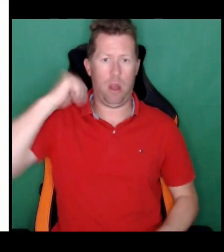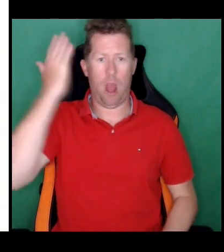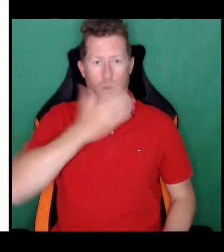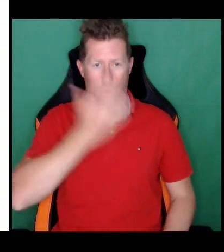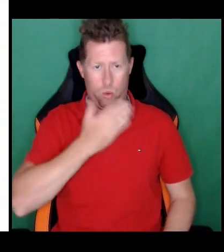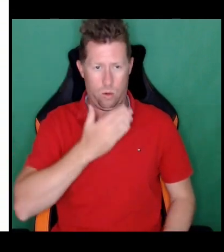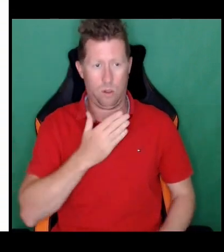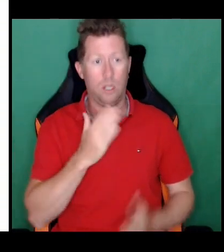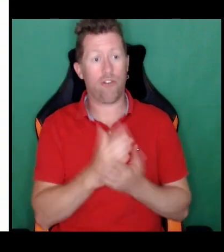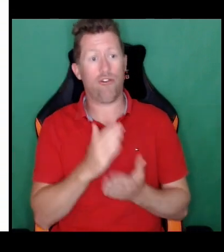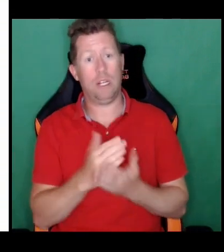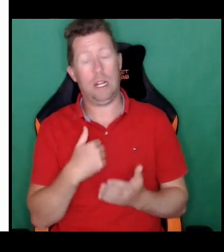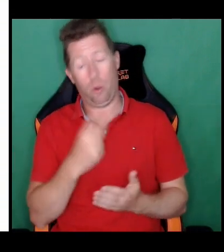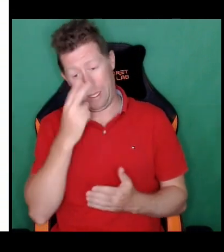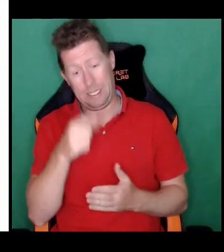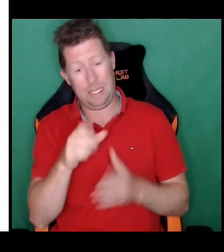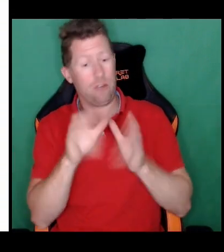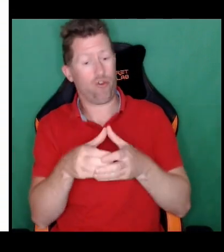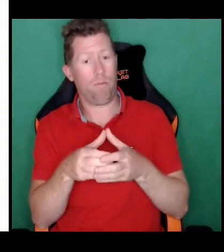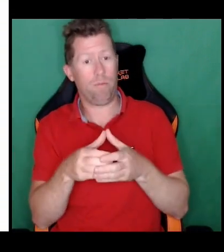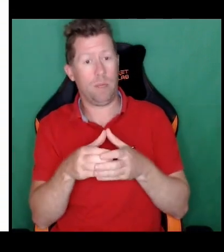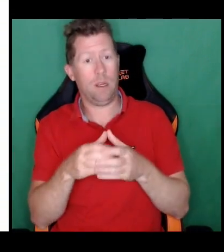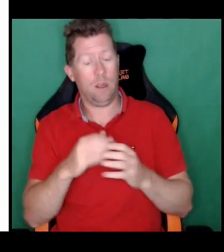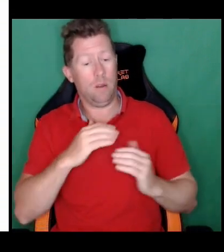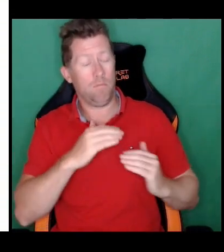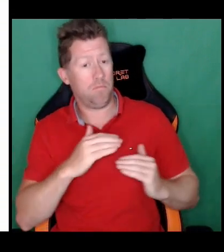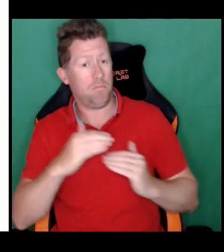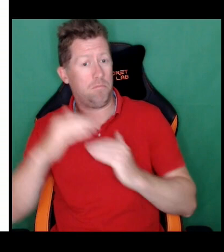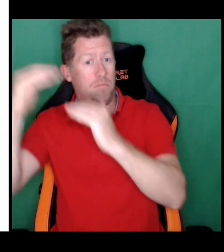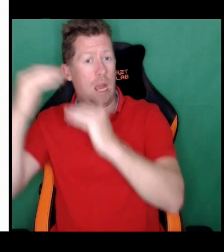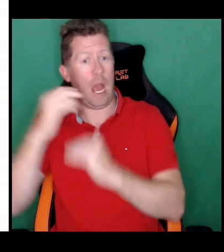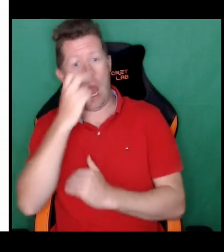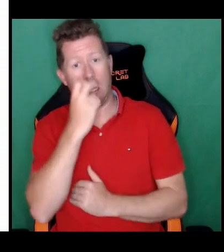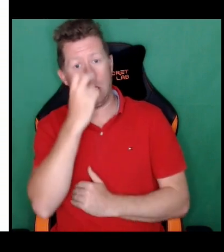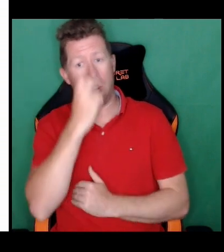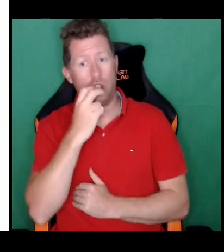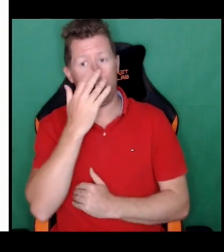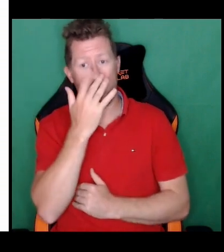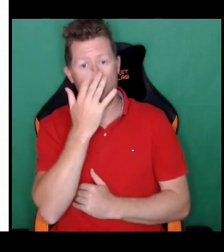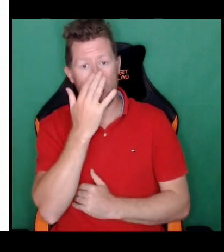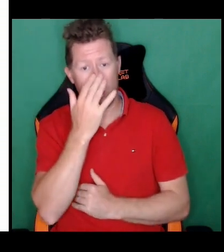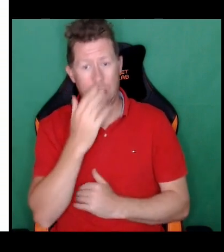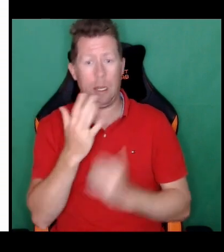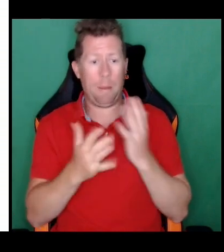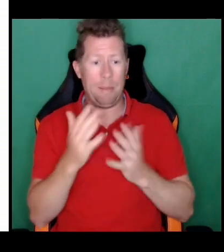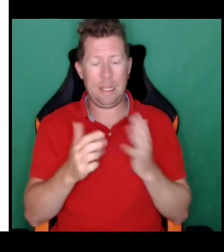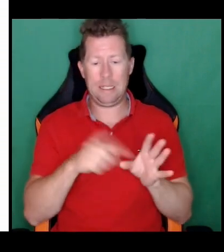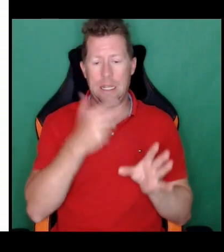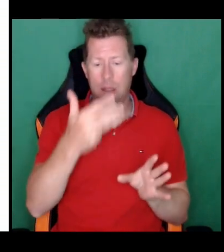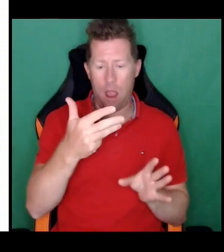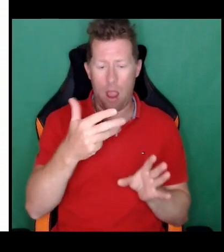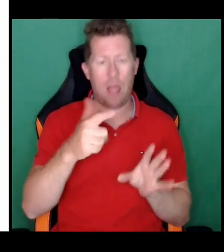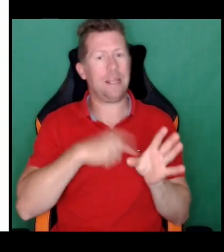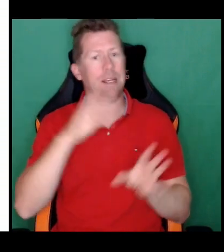Demographically, we see this segment getting slightly older. So we see greater distribution of year 9s and 10s and also